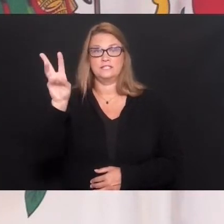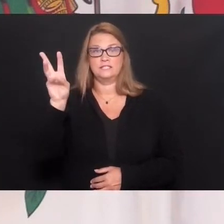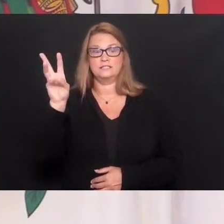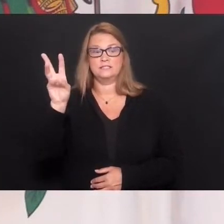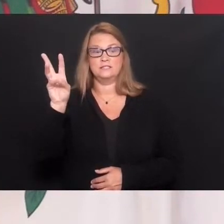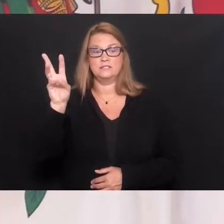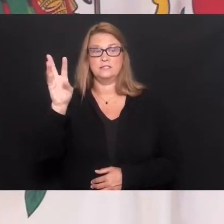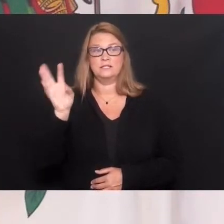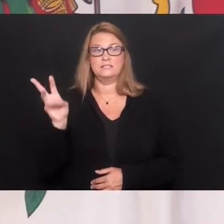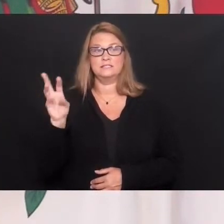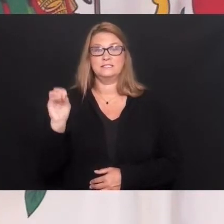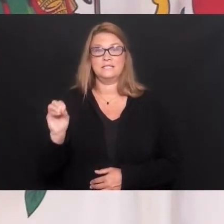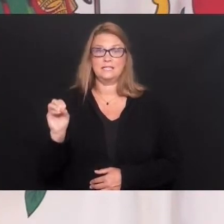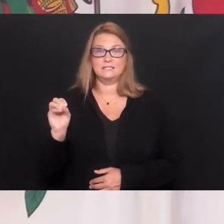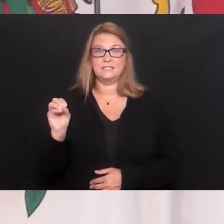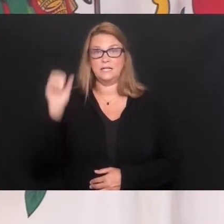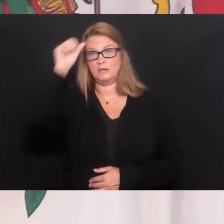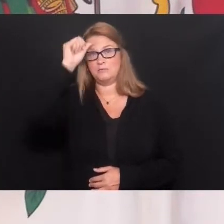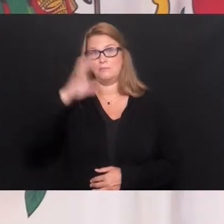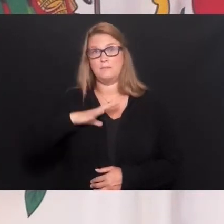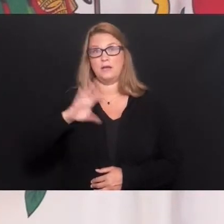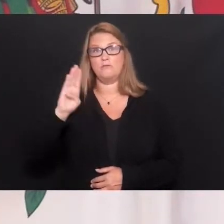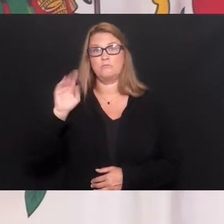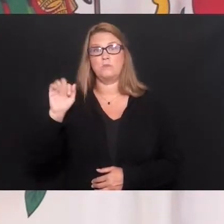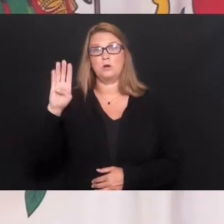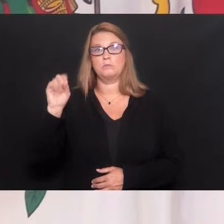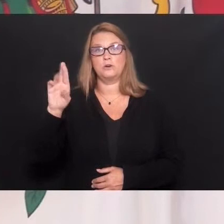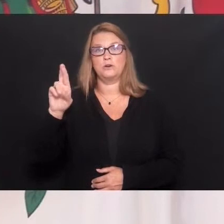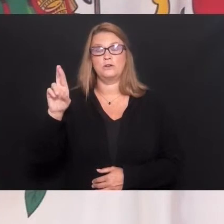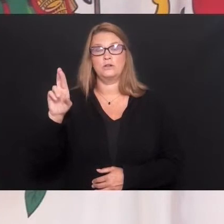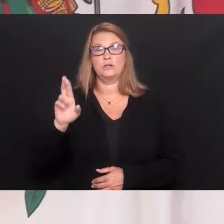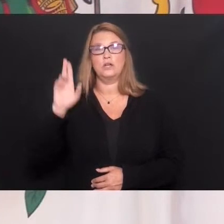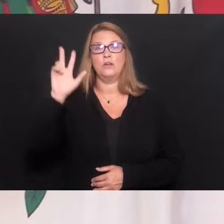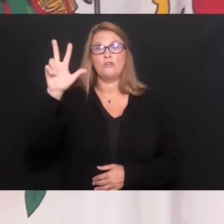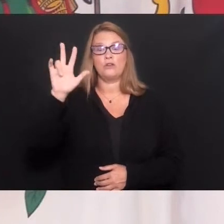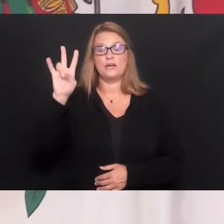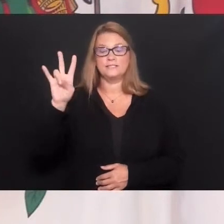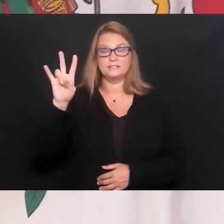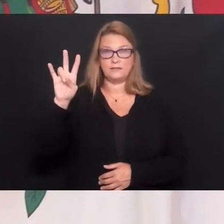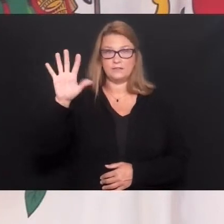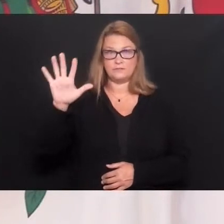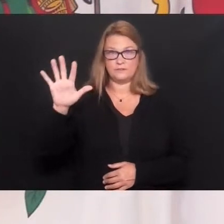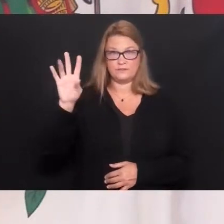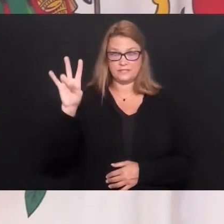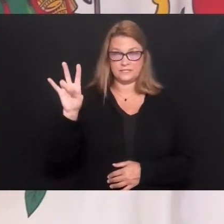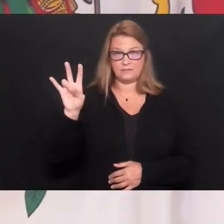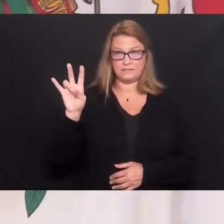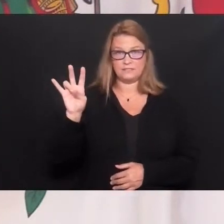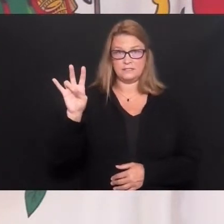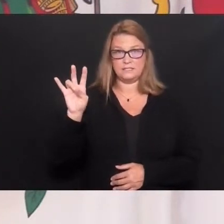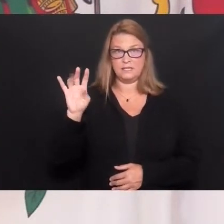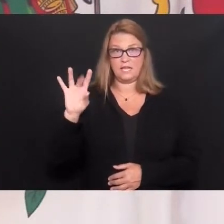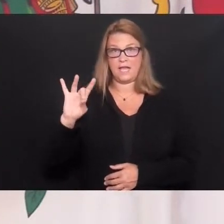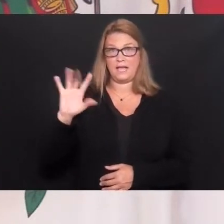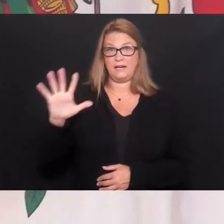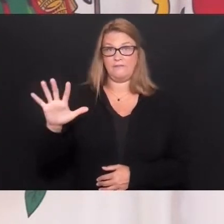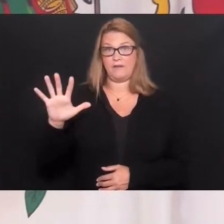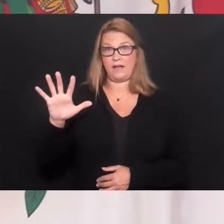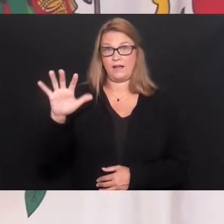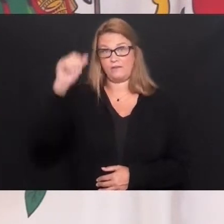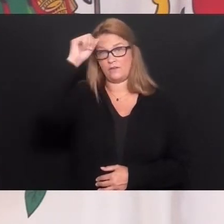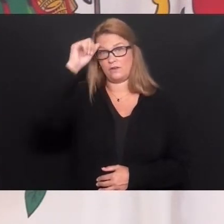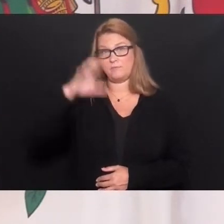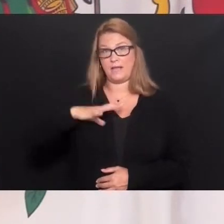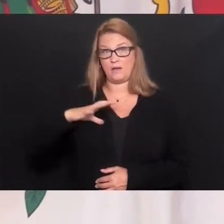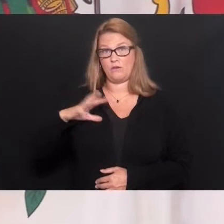death, a 60-year-old male from Barber County. The 3,757th death, an 85-year-old male